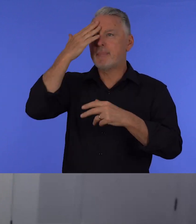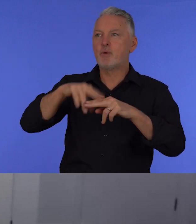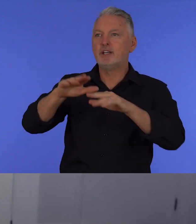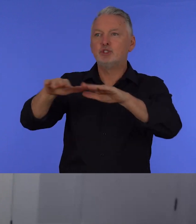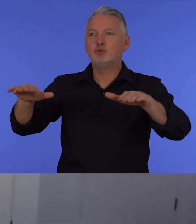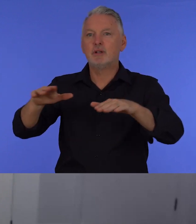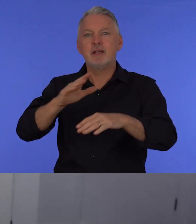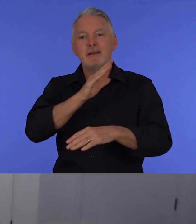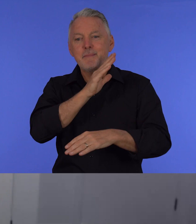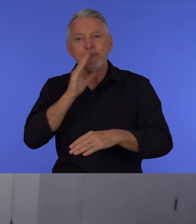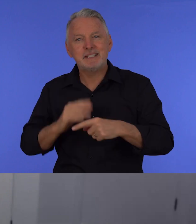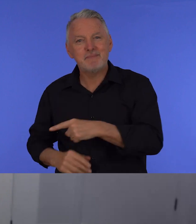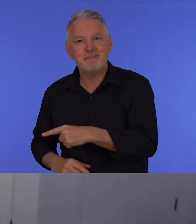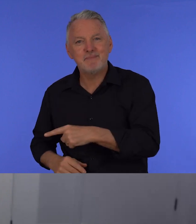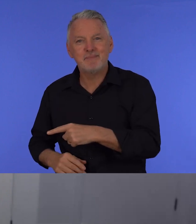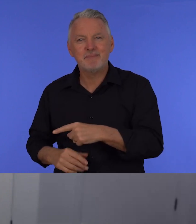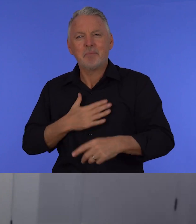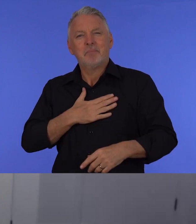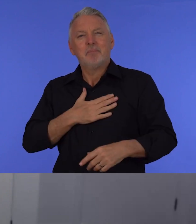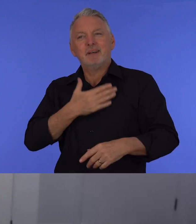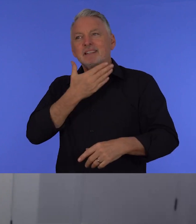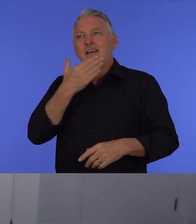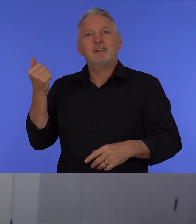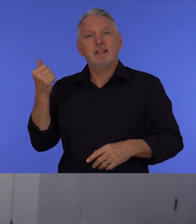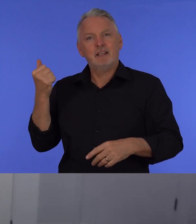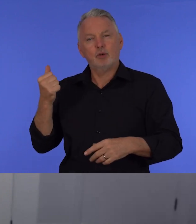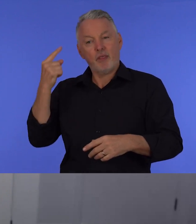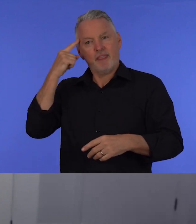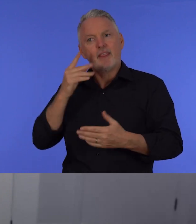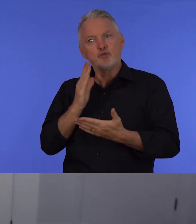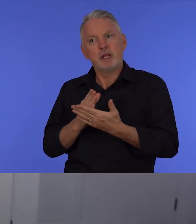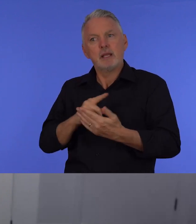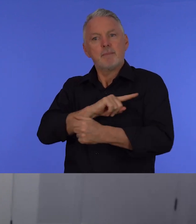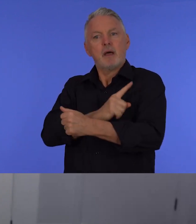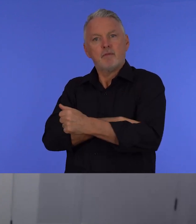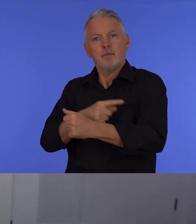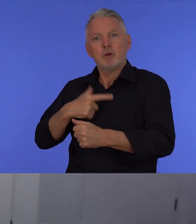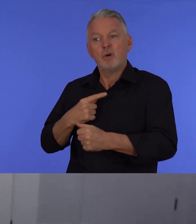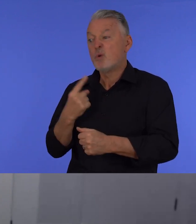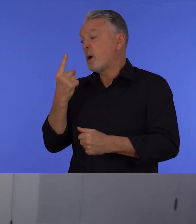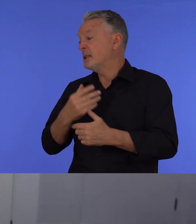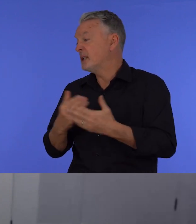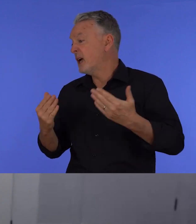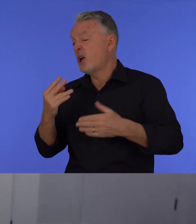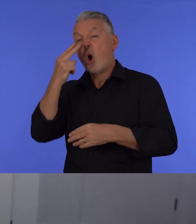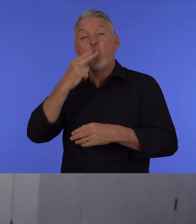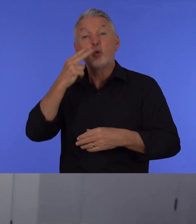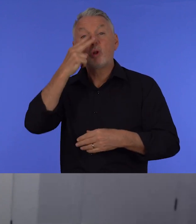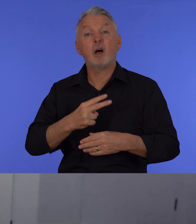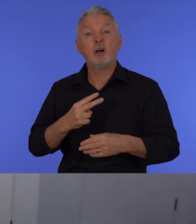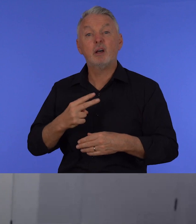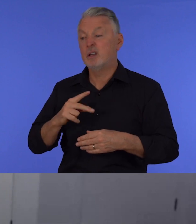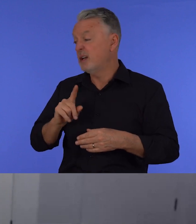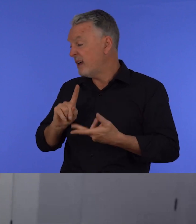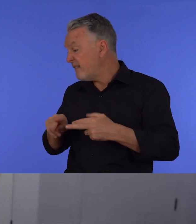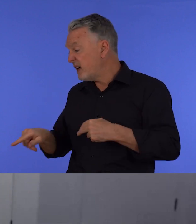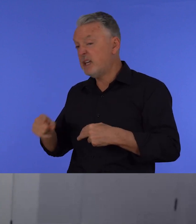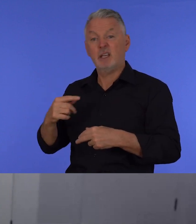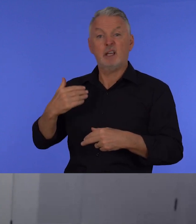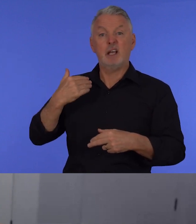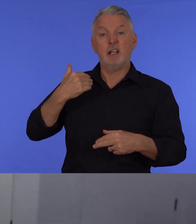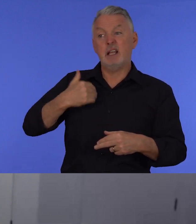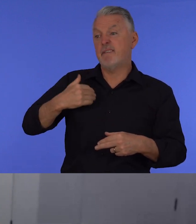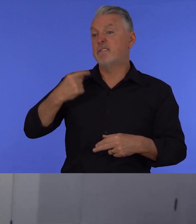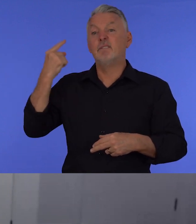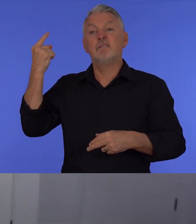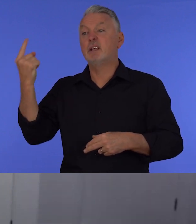well. So when people realise that somebody's away and they ring to check on them, that's something that can flow on into the greater community. And when one day when he may be